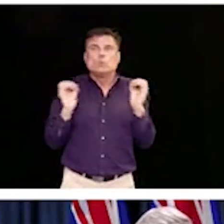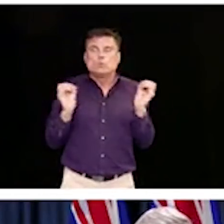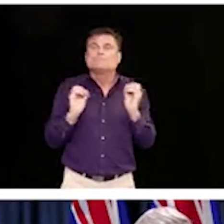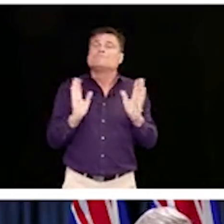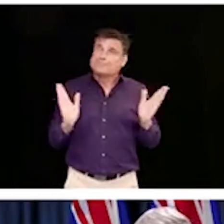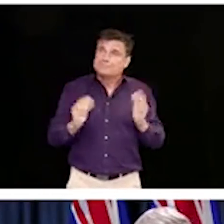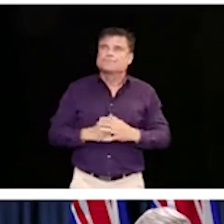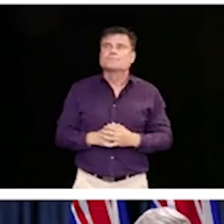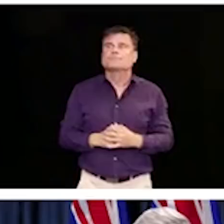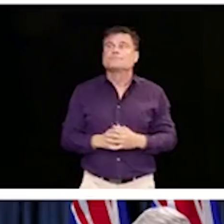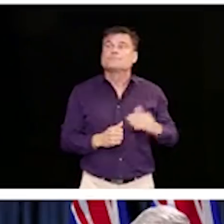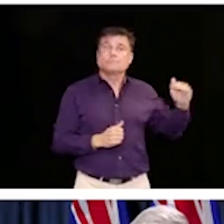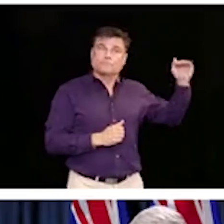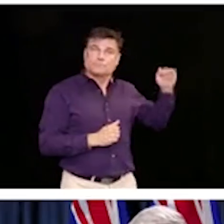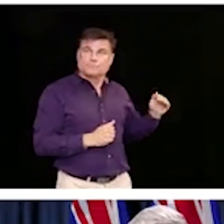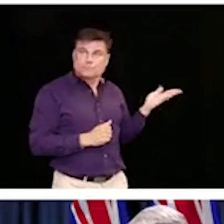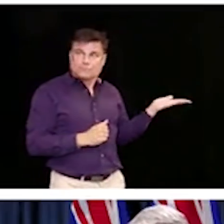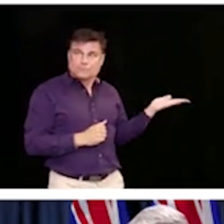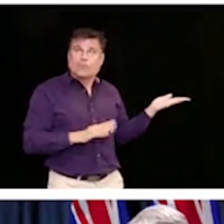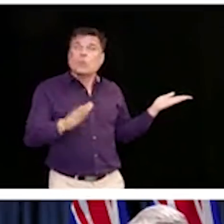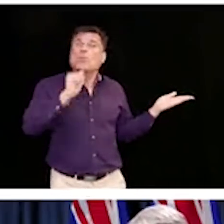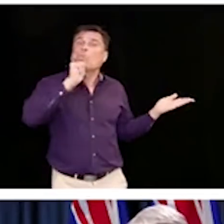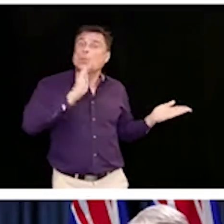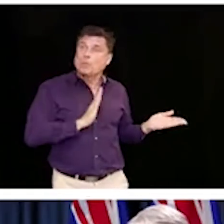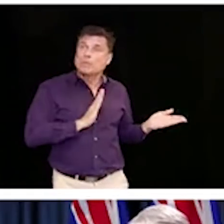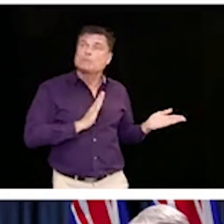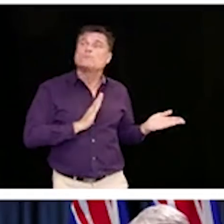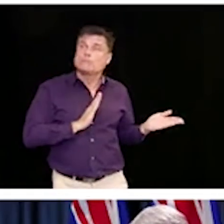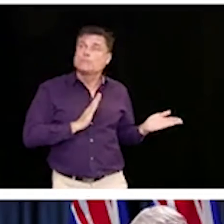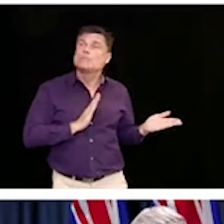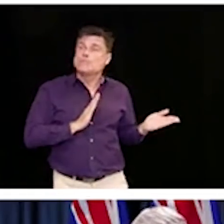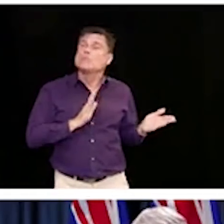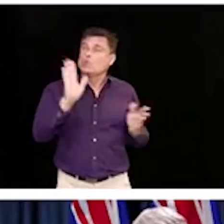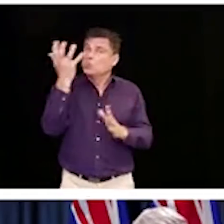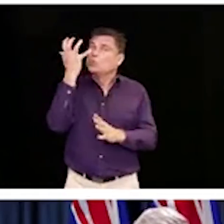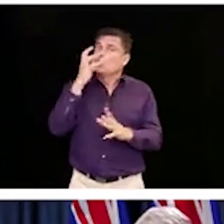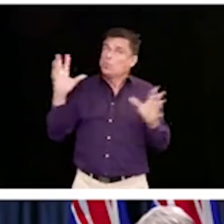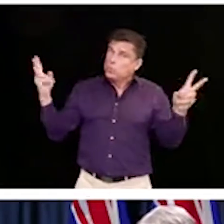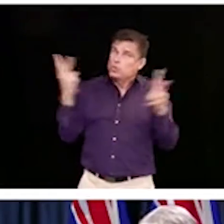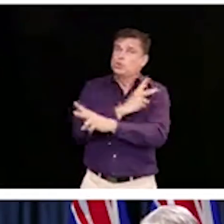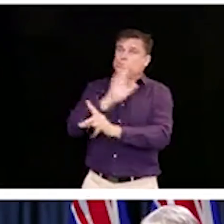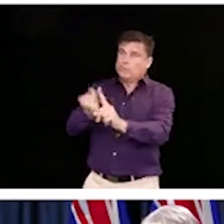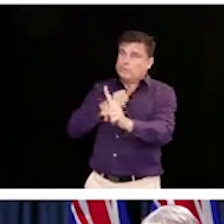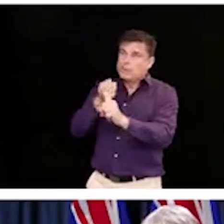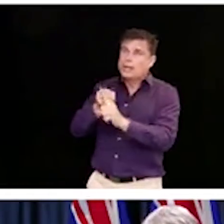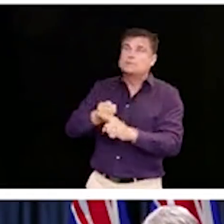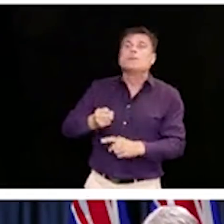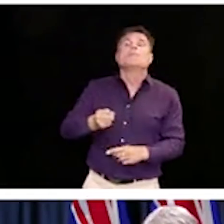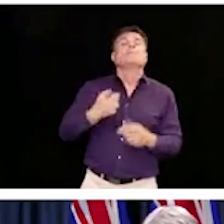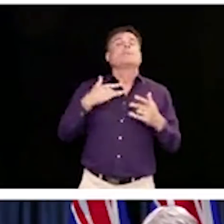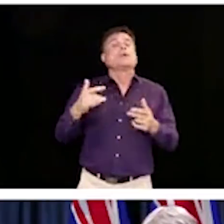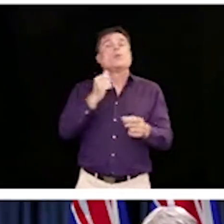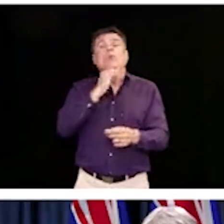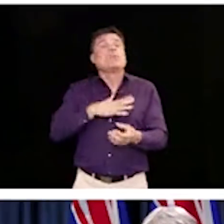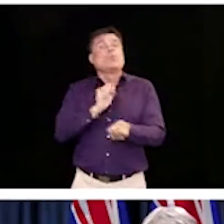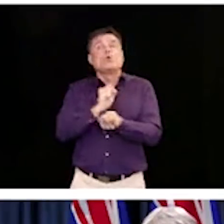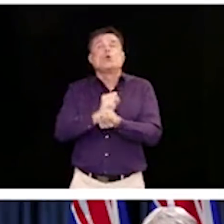by COVID-19. This is again because they tend to be overrepresented in the service sectors that have been hard hit